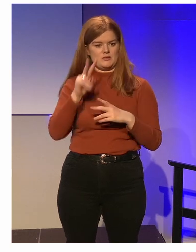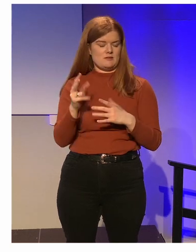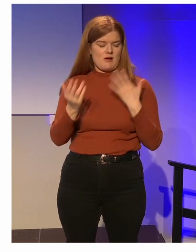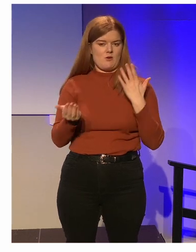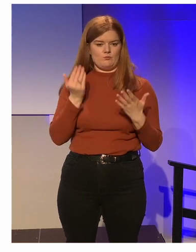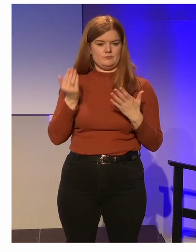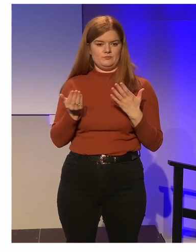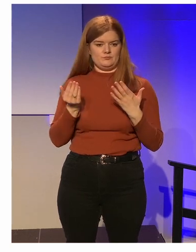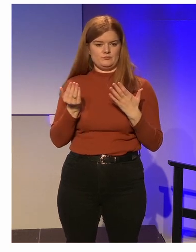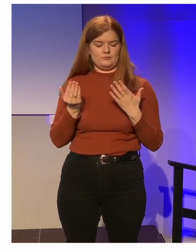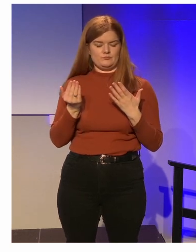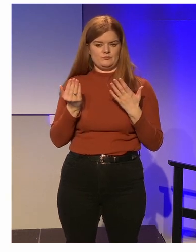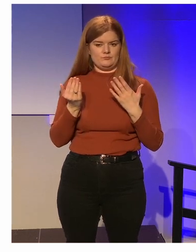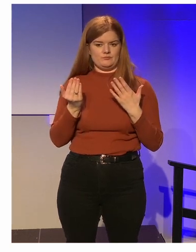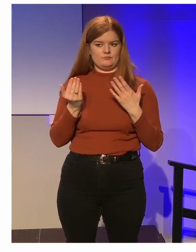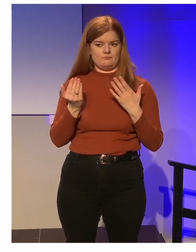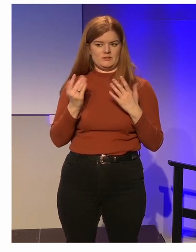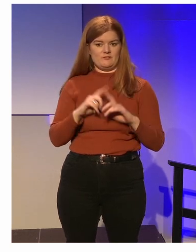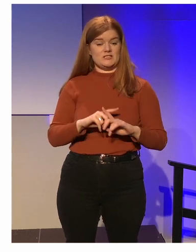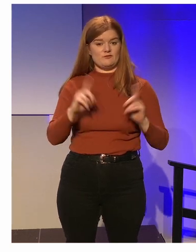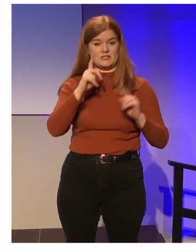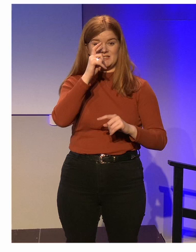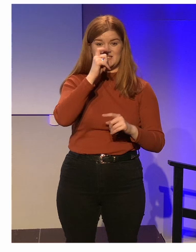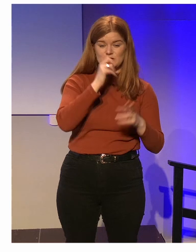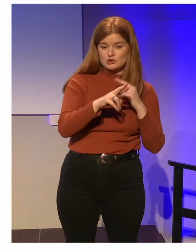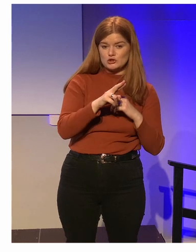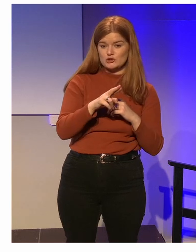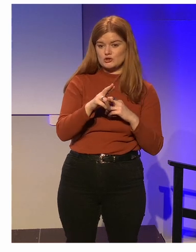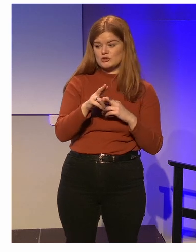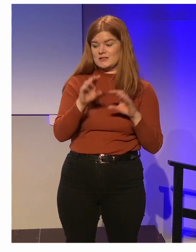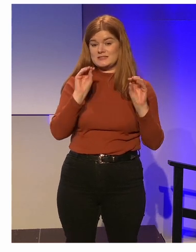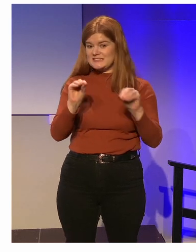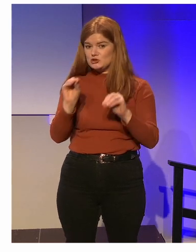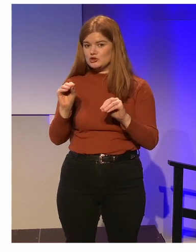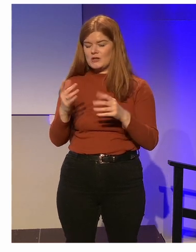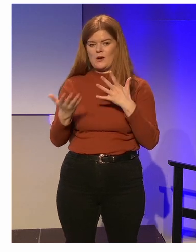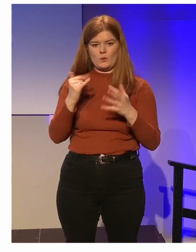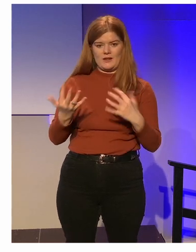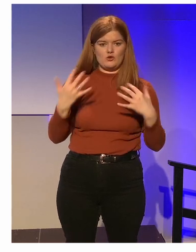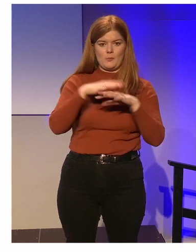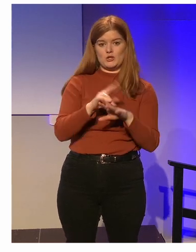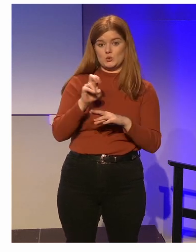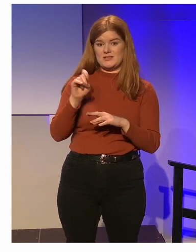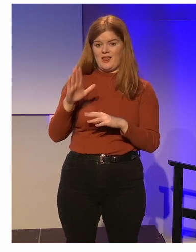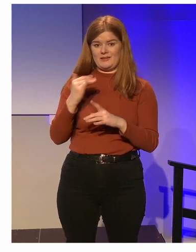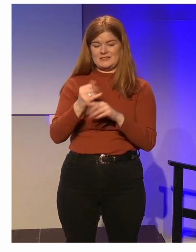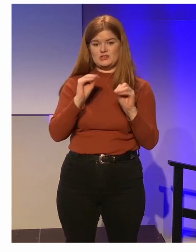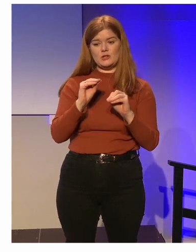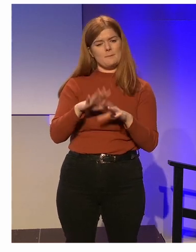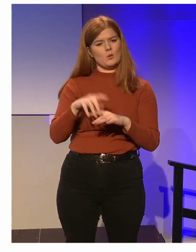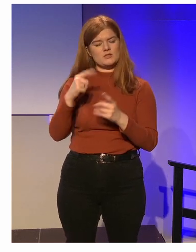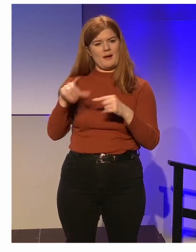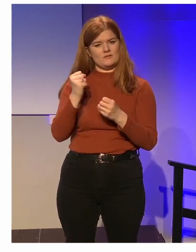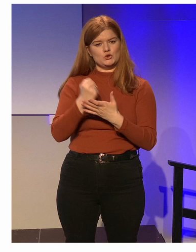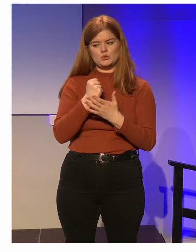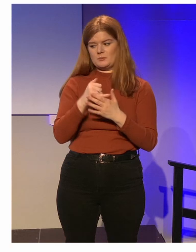how different teachers teach, how they incorporate UDL into their teaching, and also how students